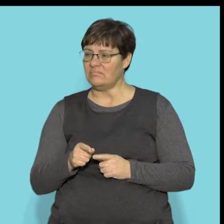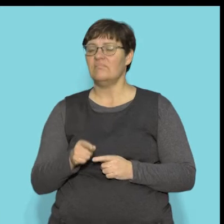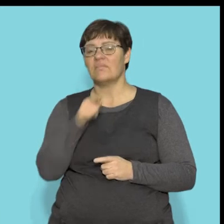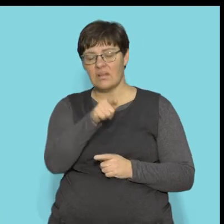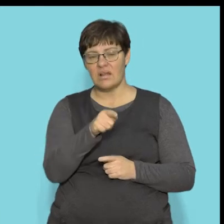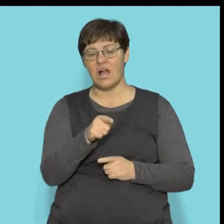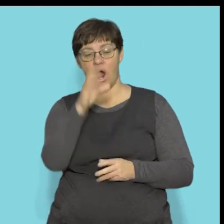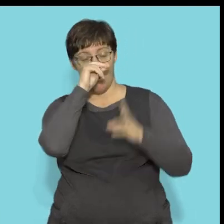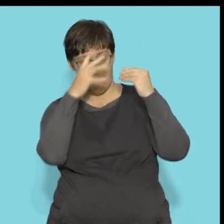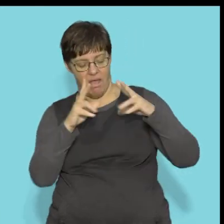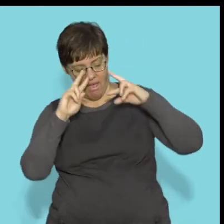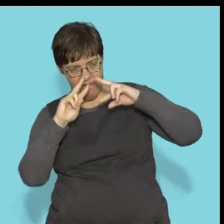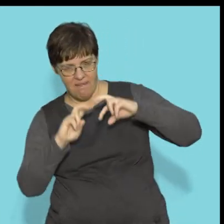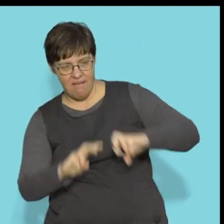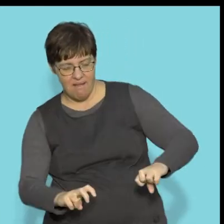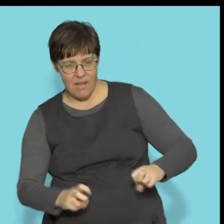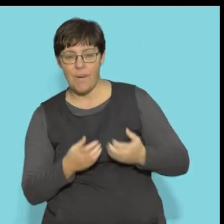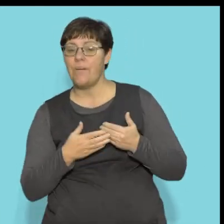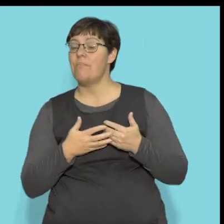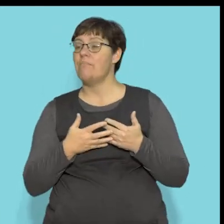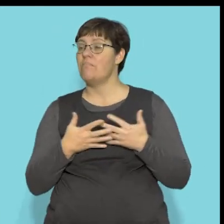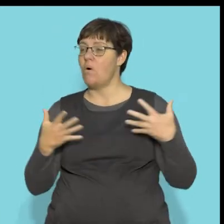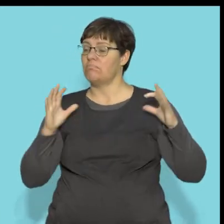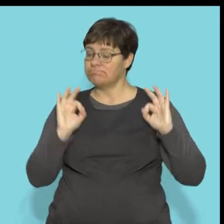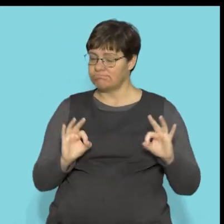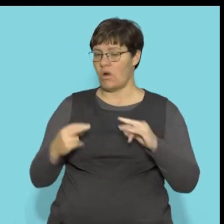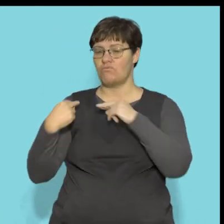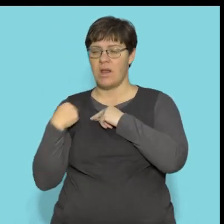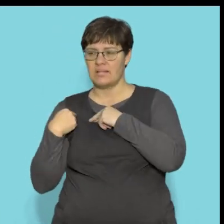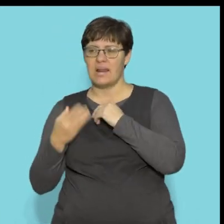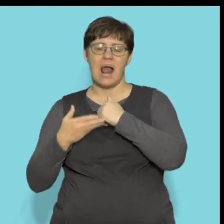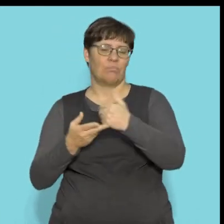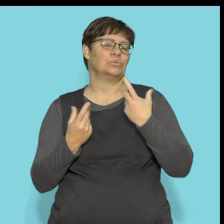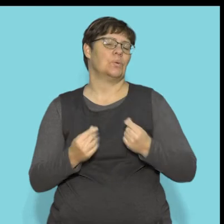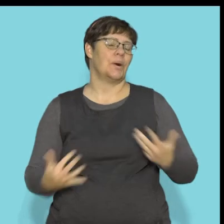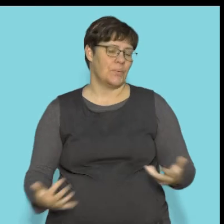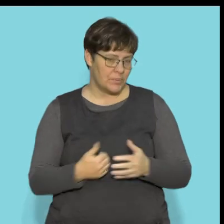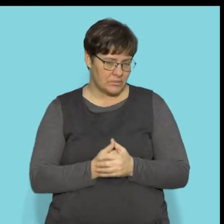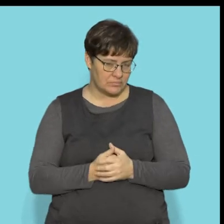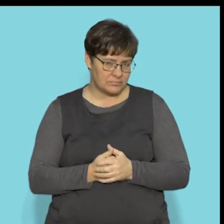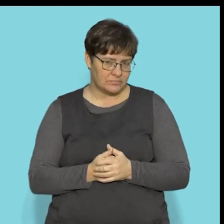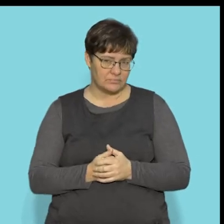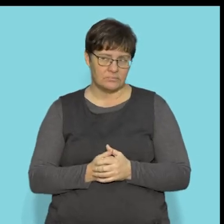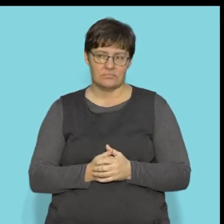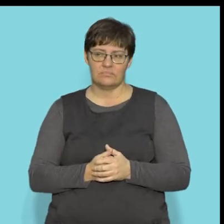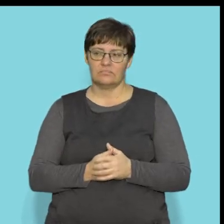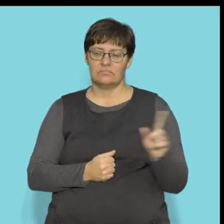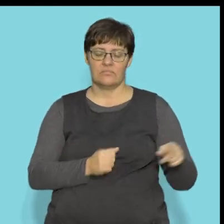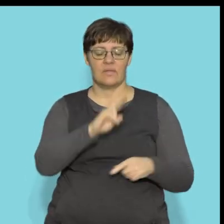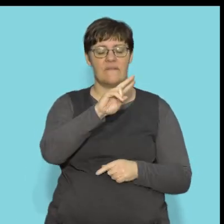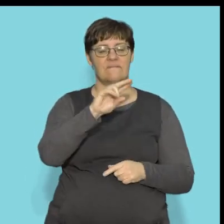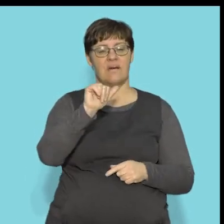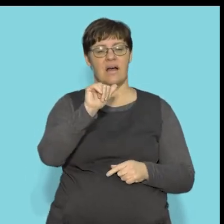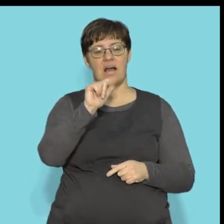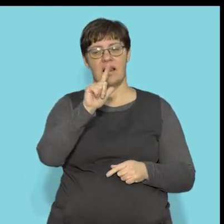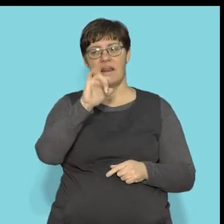made the investigation more reliable. And so we need to look at these terms,